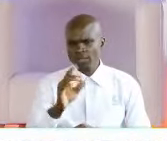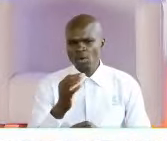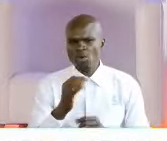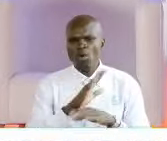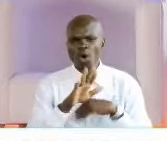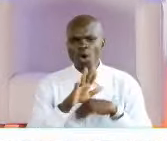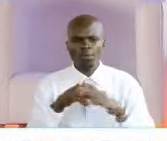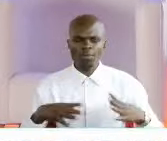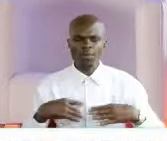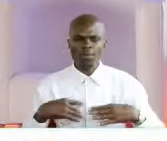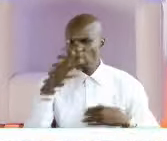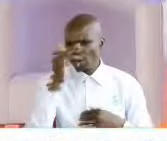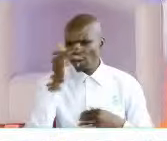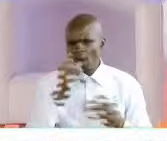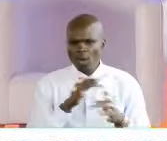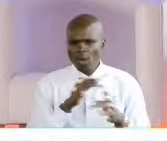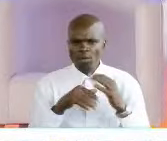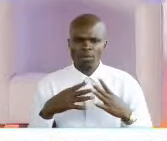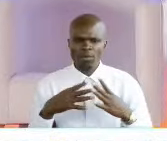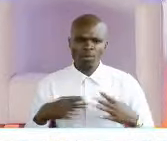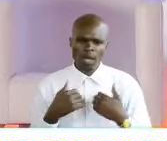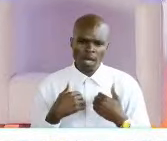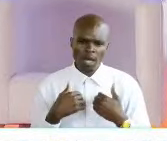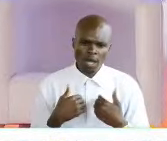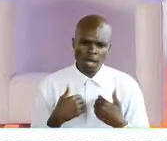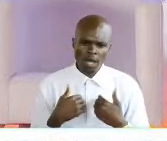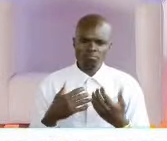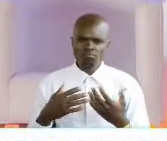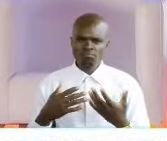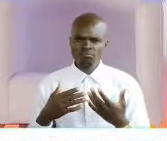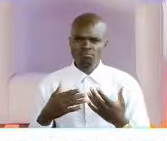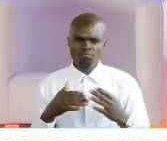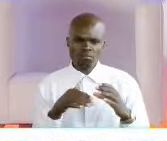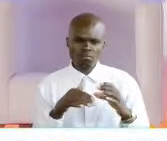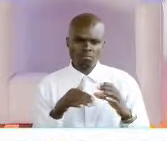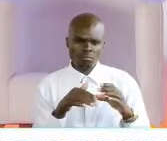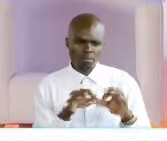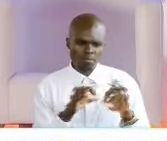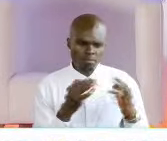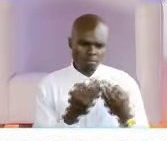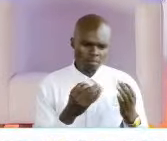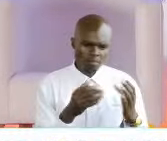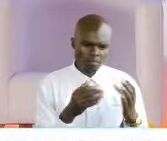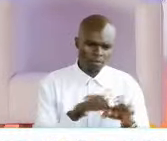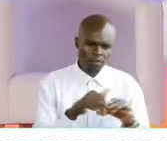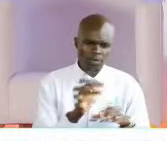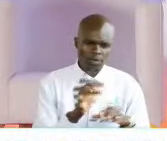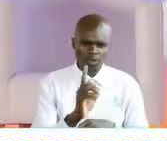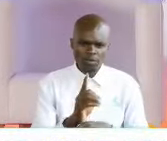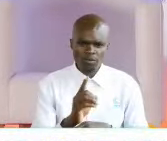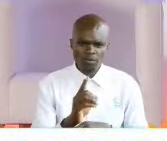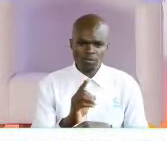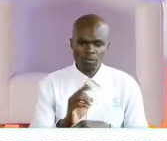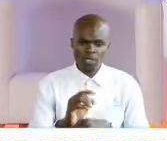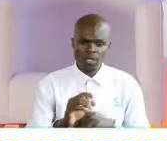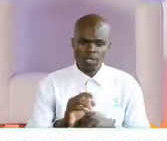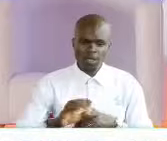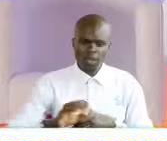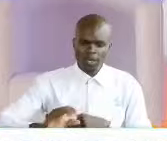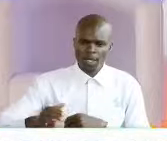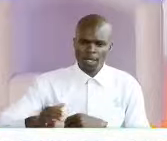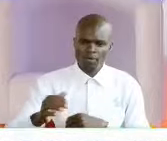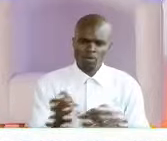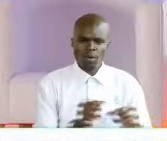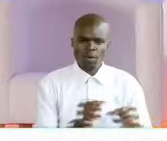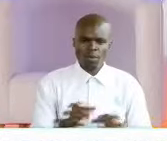mtu, akona mtu Nairobi, na akona interest Nairobi. This county is a treasure trove